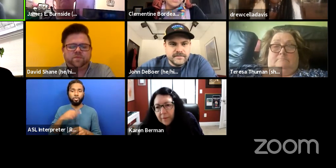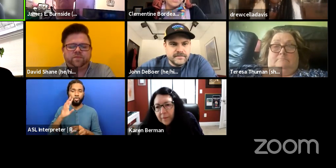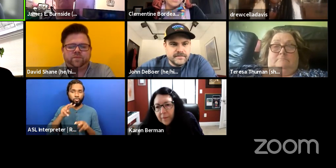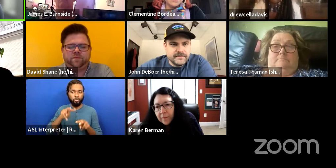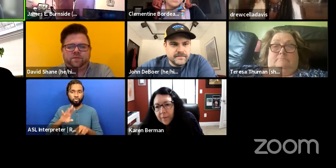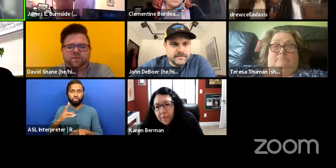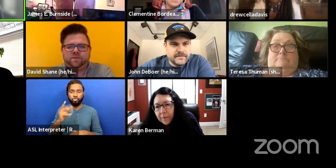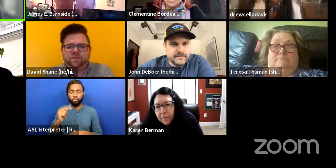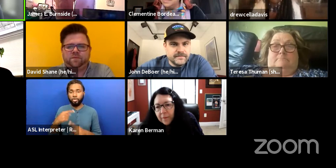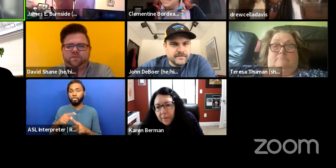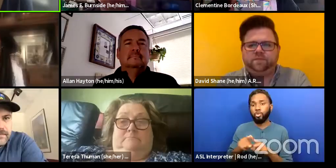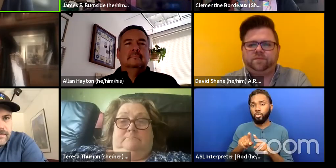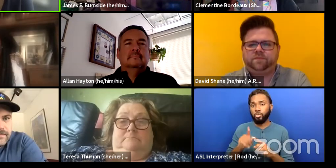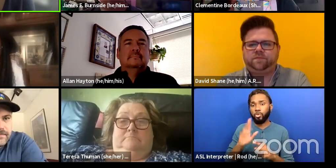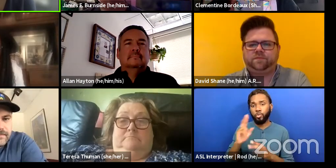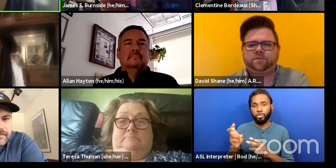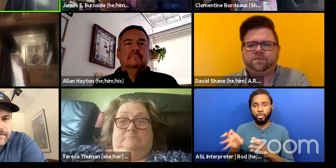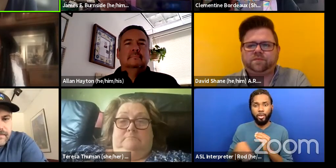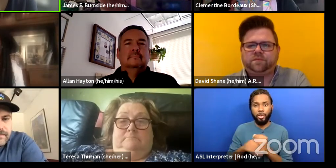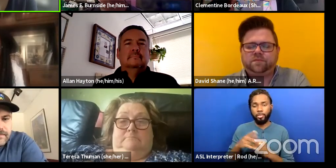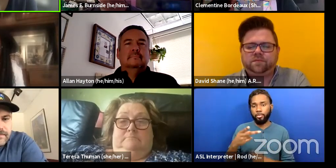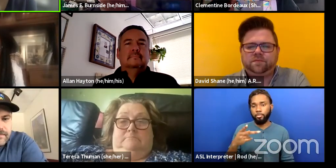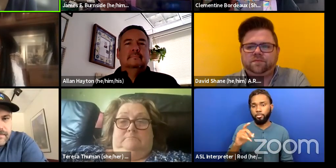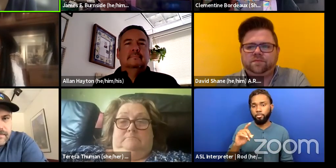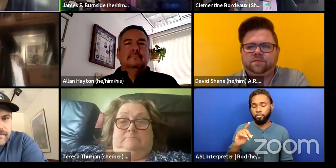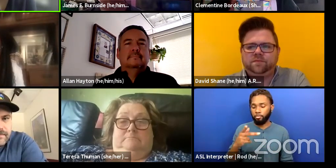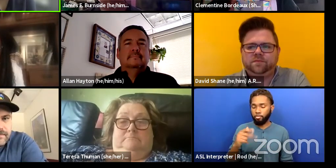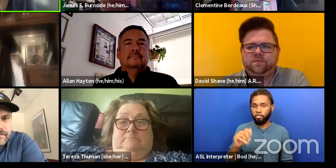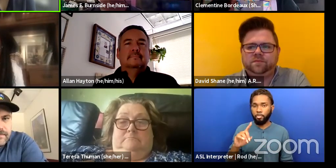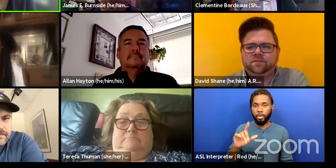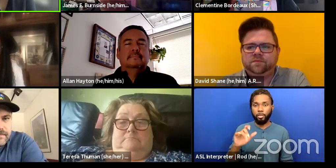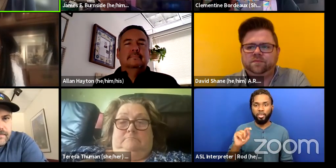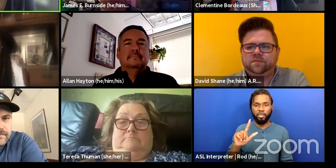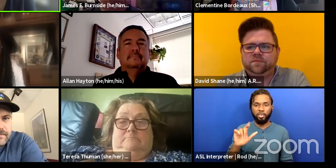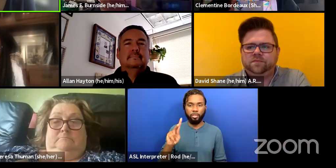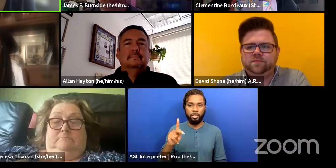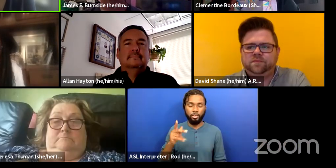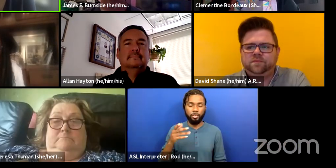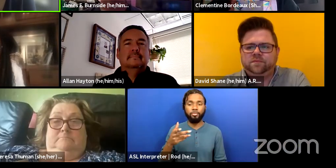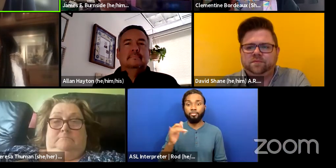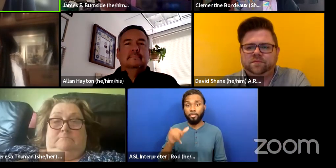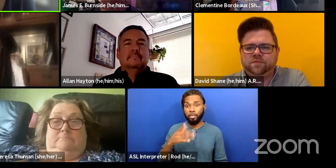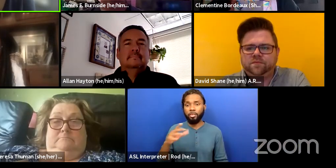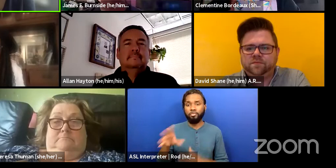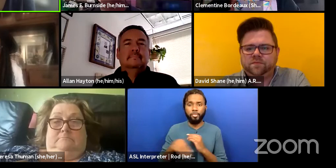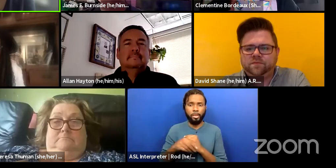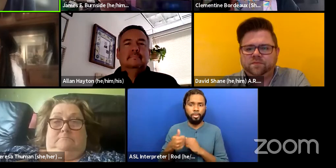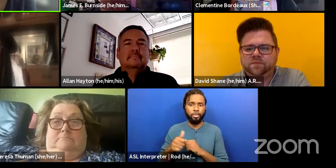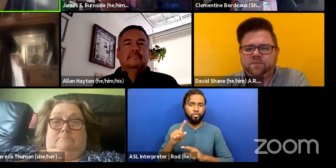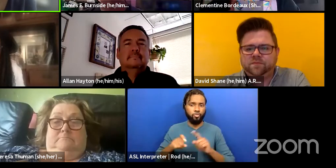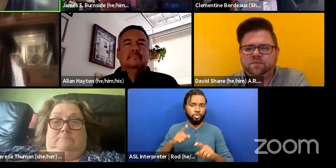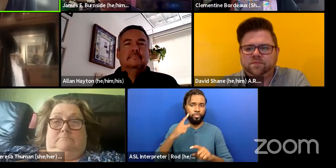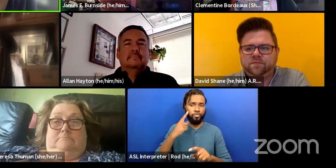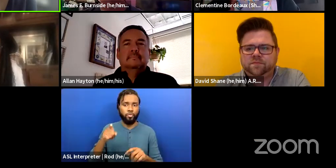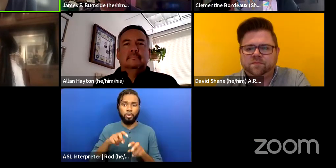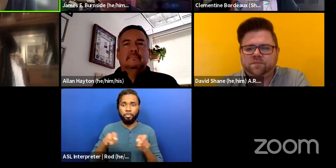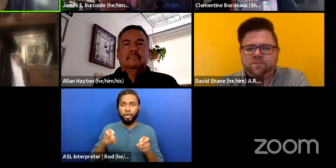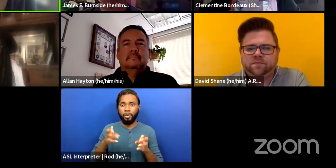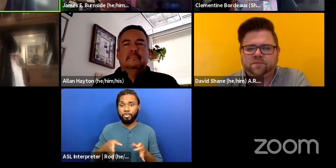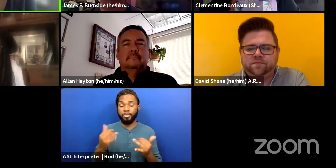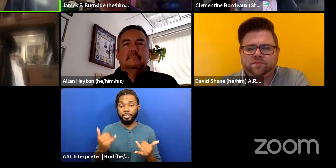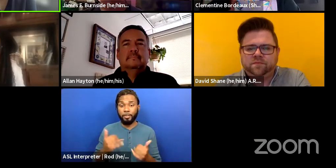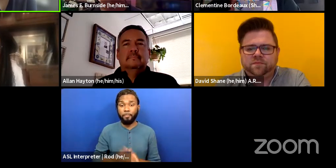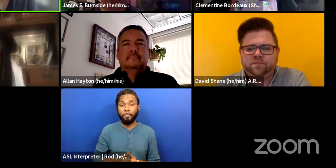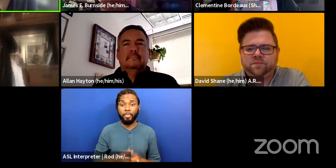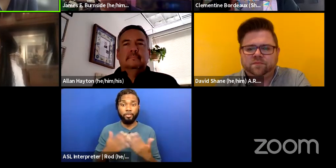the Padlet link, which we will drop, which is where you can drop some questions that you may have for our panels today.